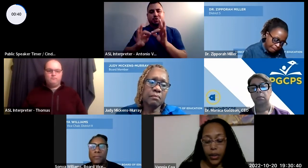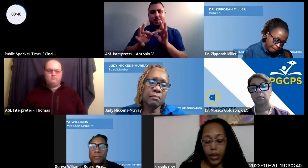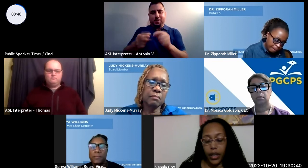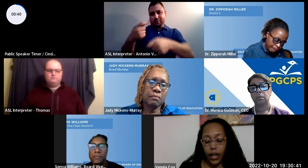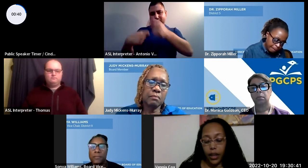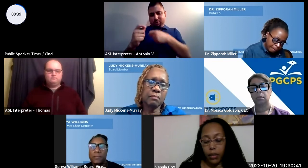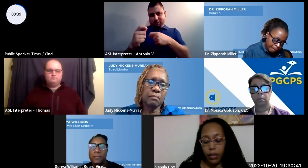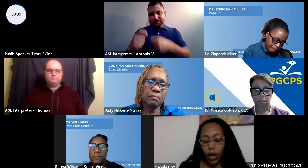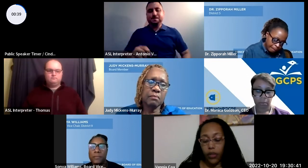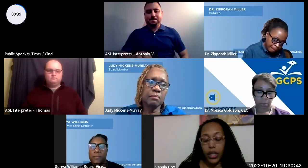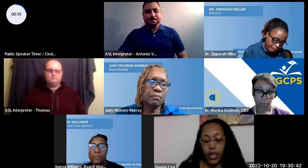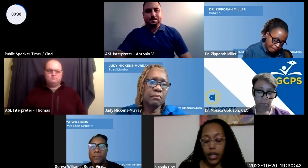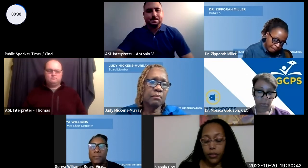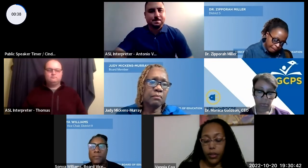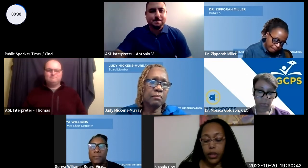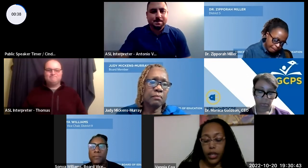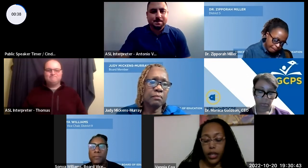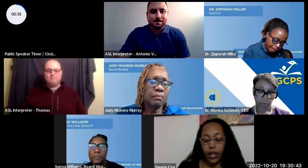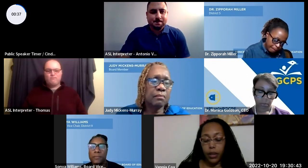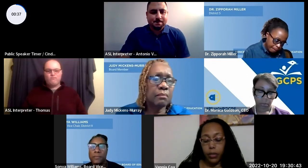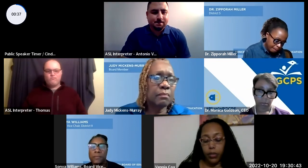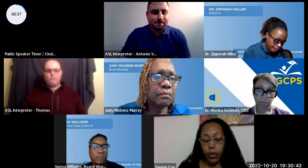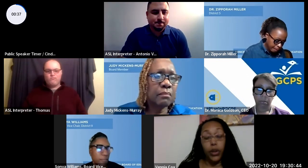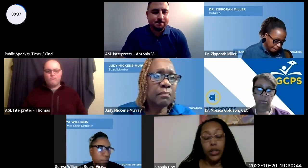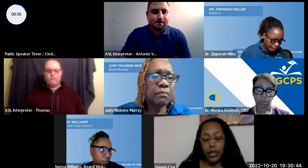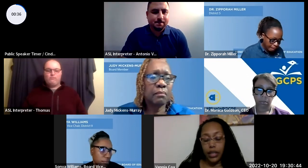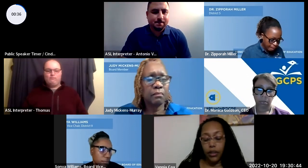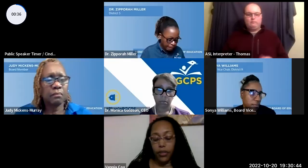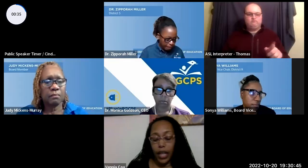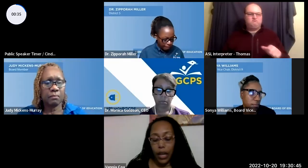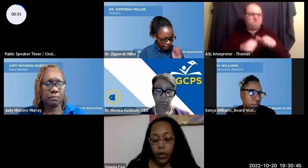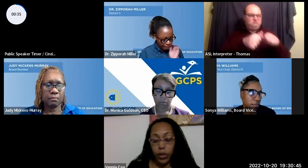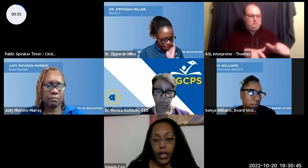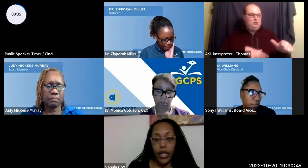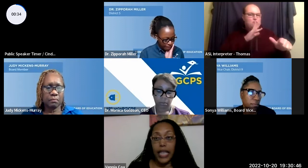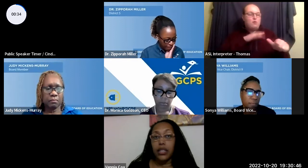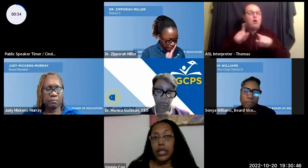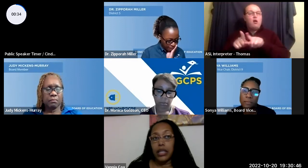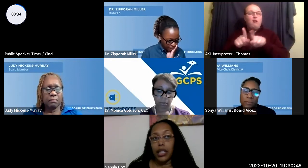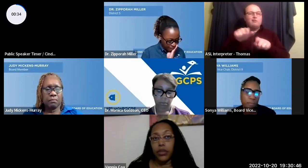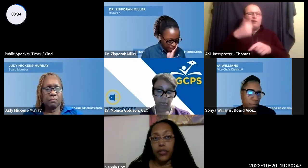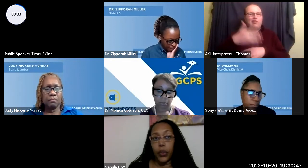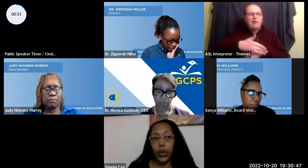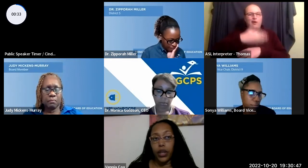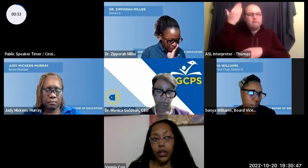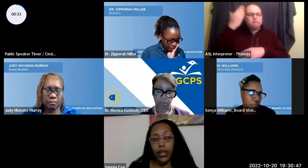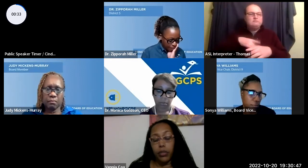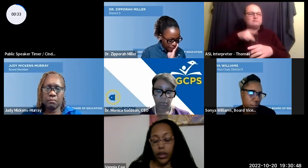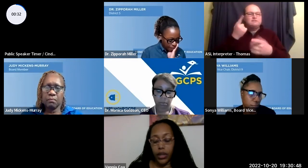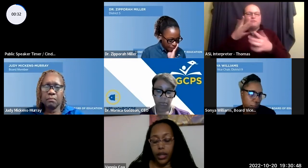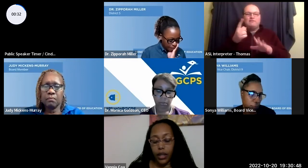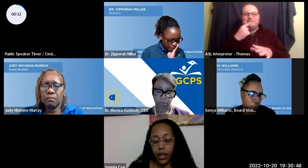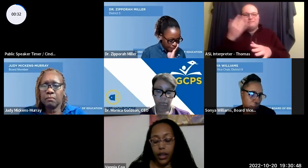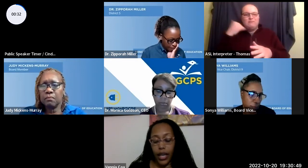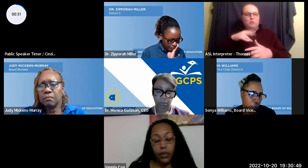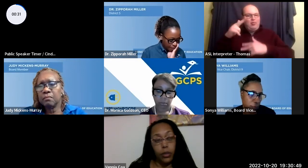Another overlook from the proposal itself would be, as someone stated before, the